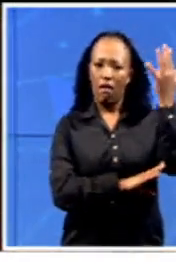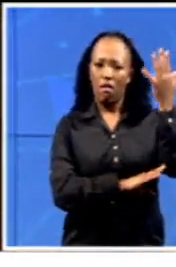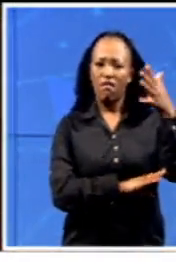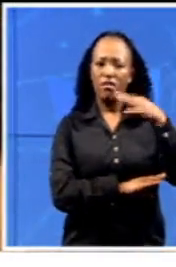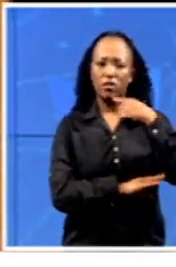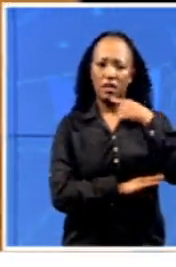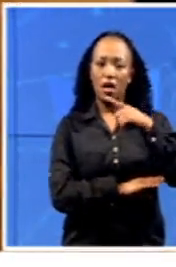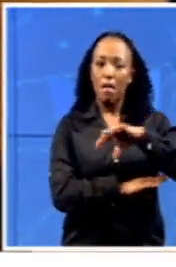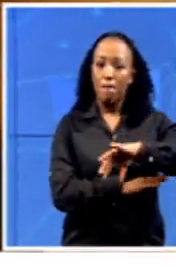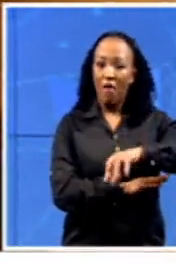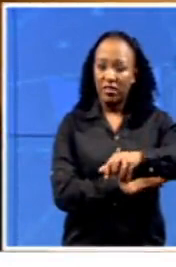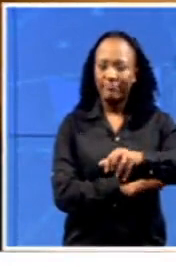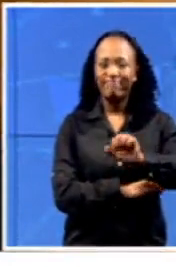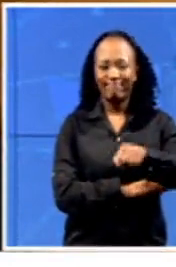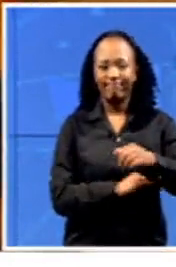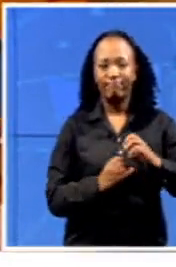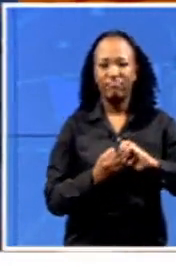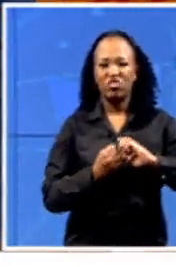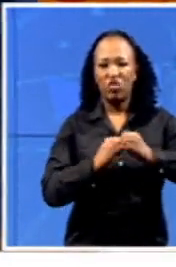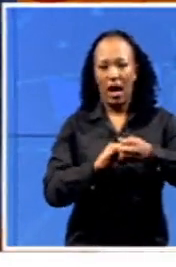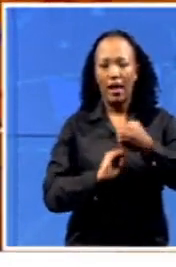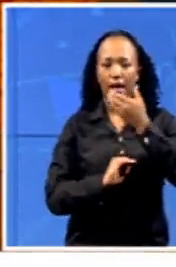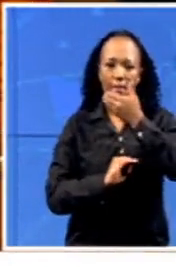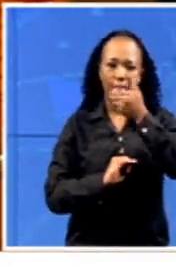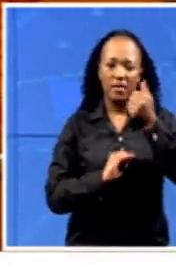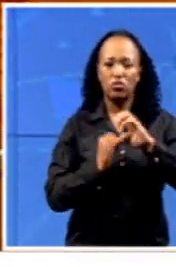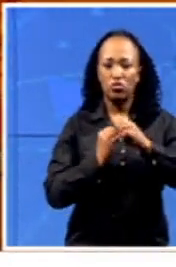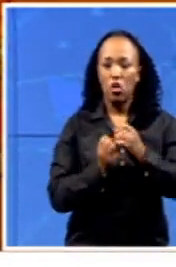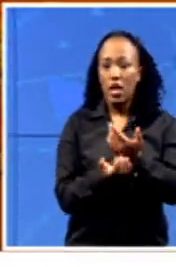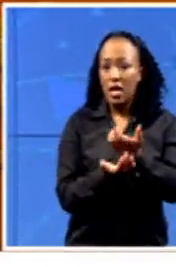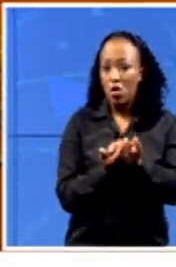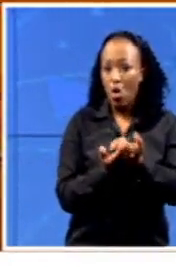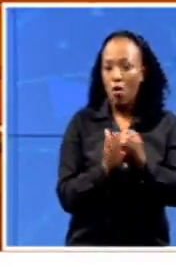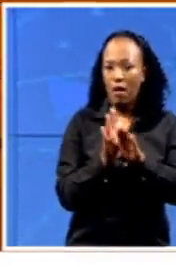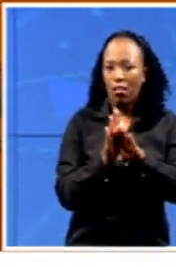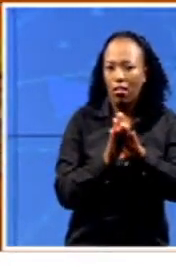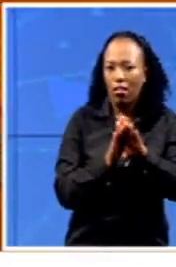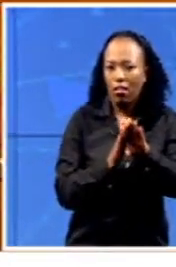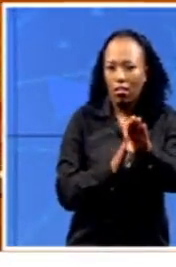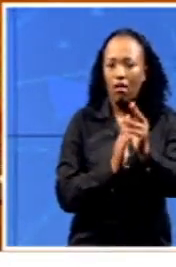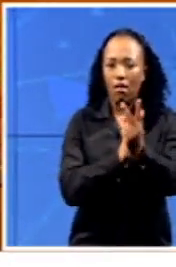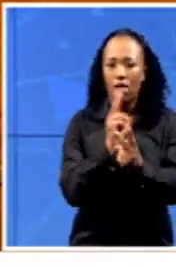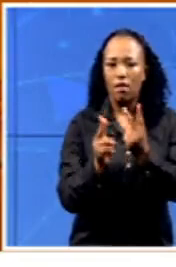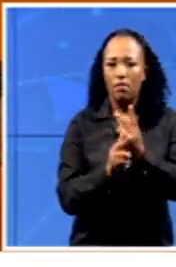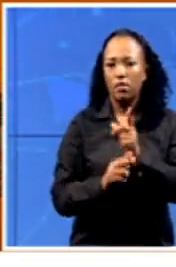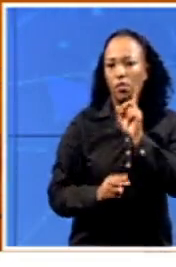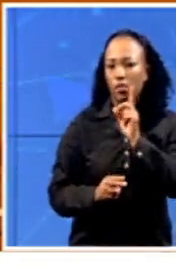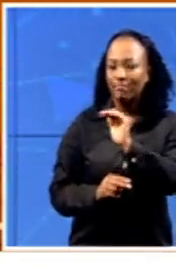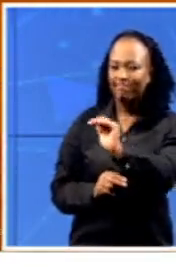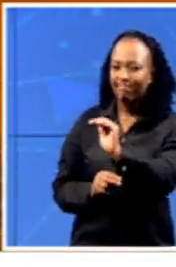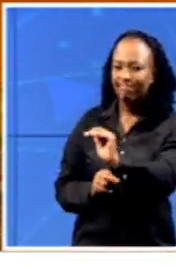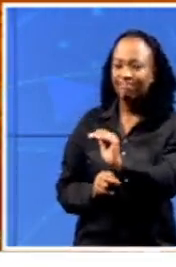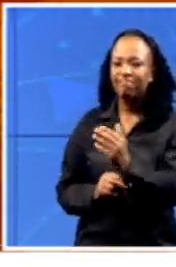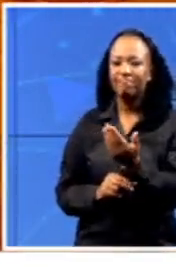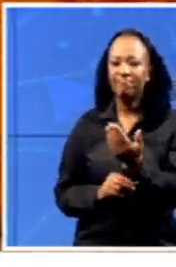also trying its best so that they can resuscitate the economy. Let's see if we can talk to one gentleman